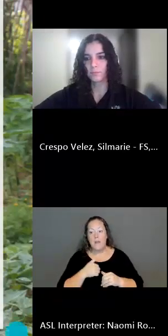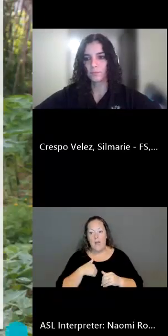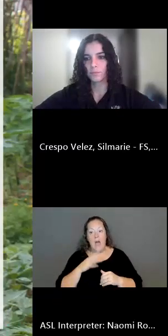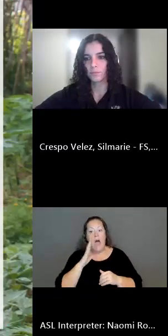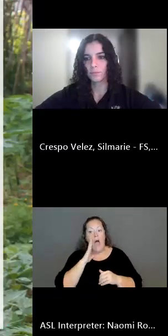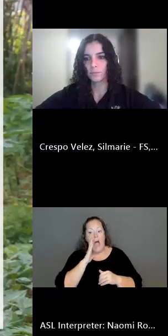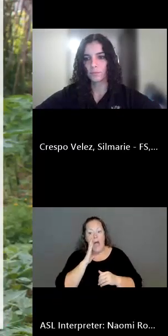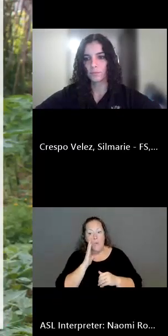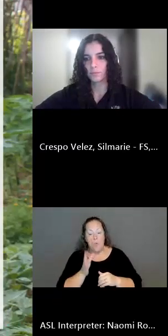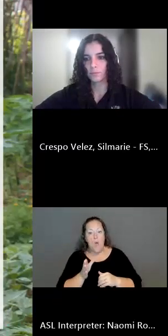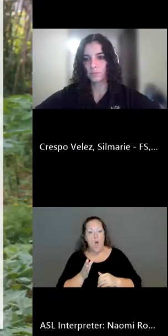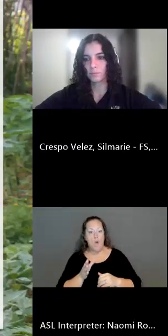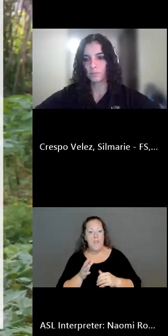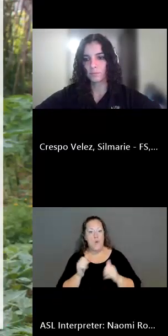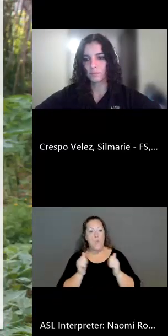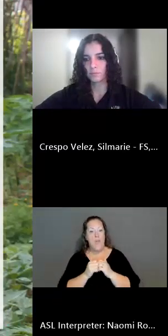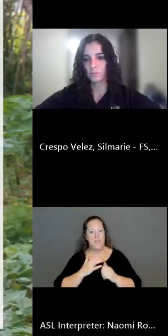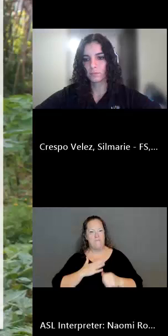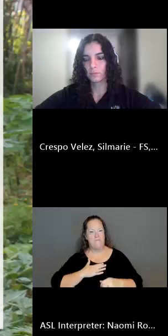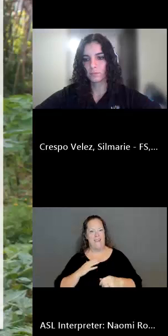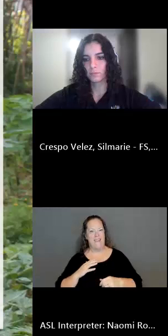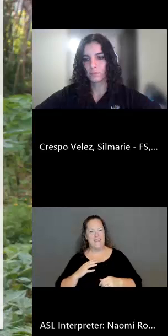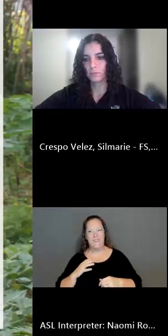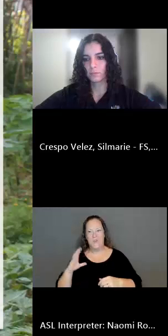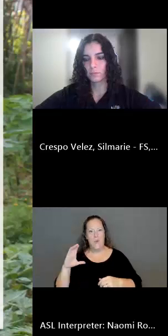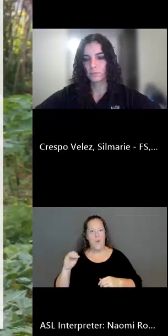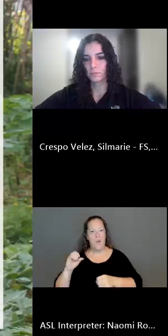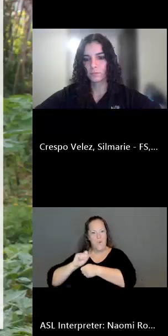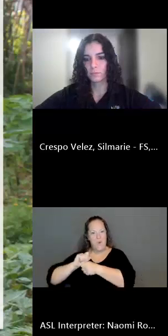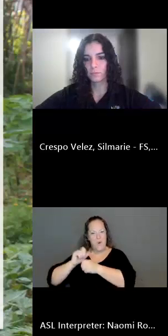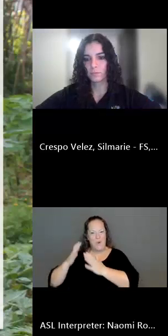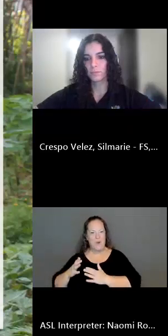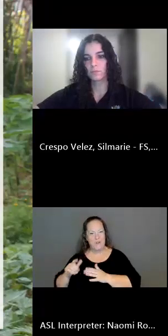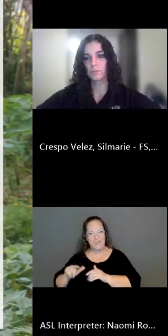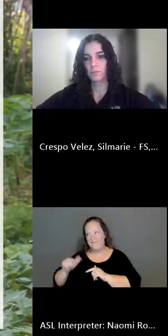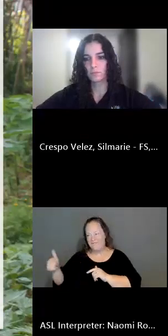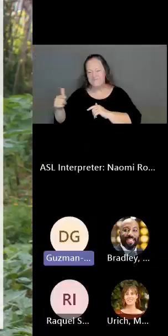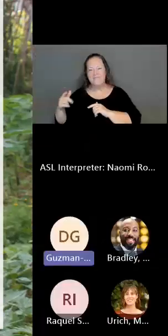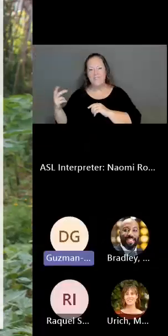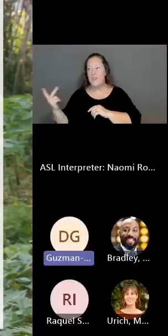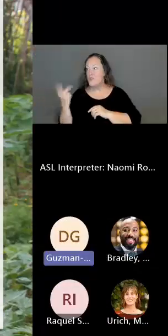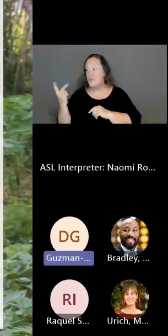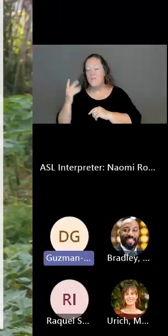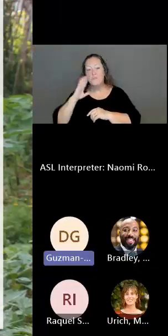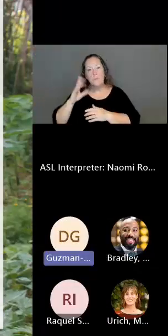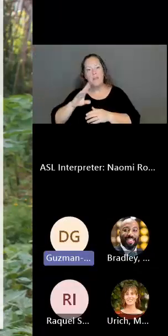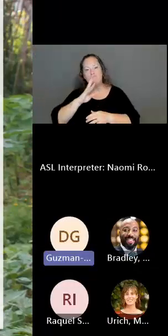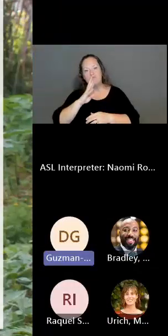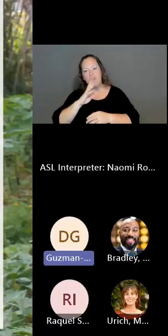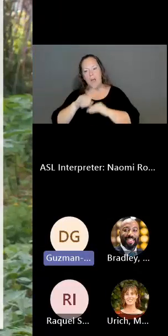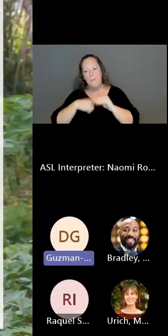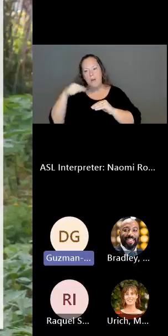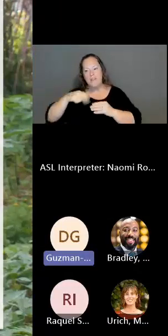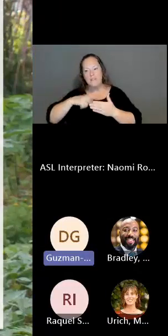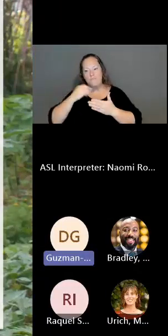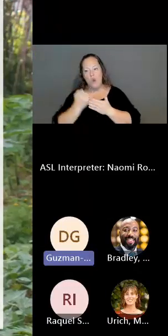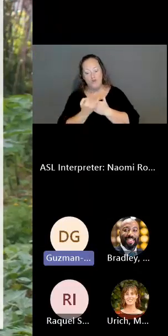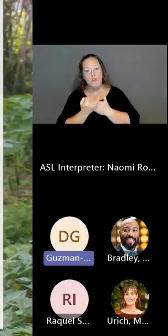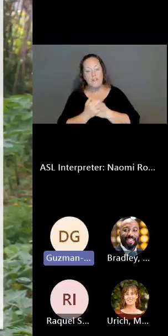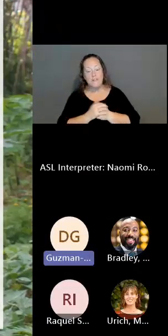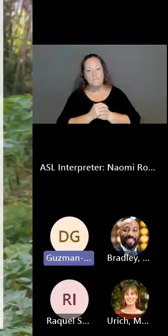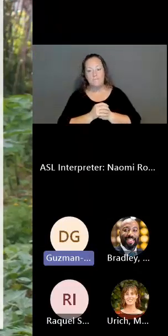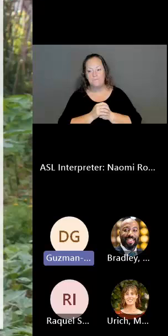my co-worker, Silmarie. We're going to be talking about this project, as Bill mentioned,